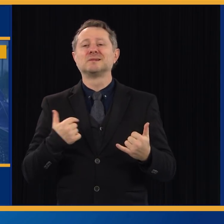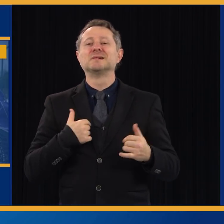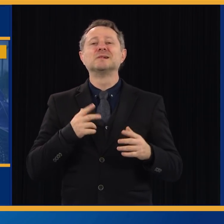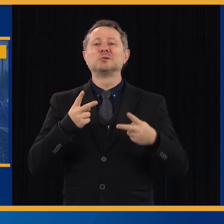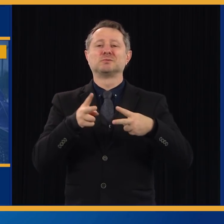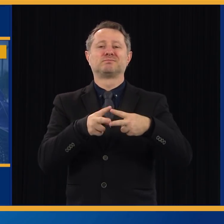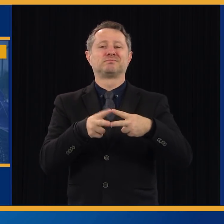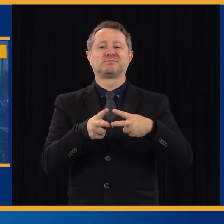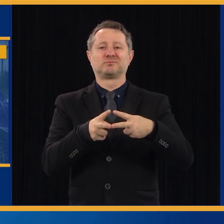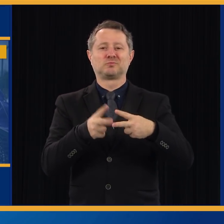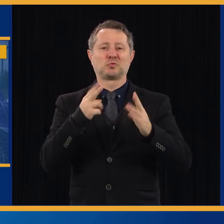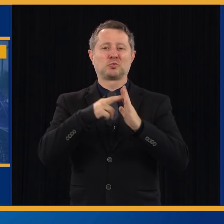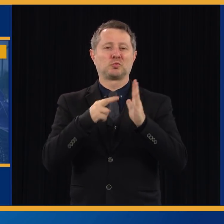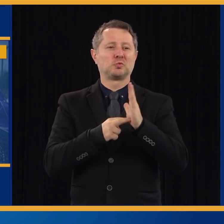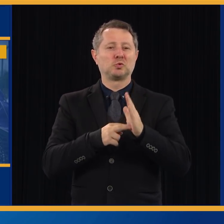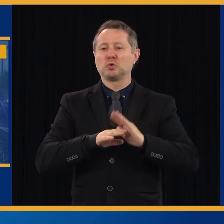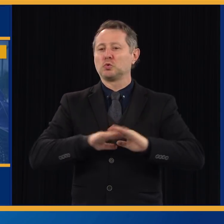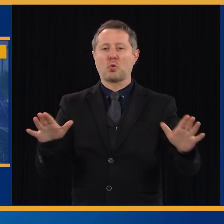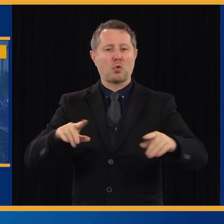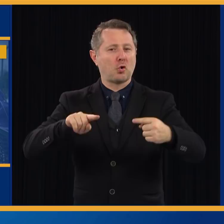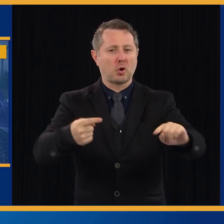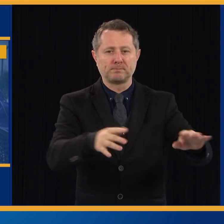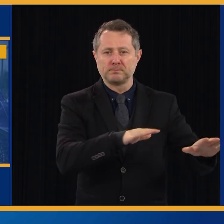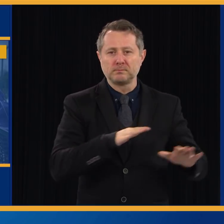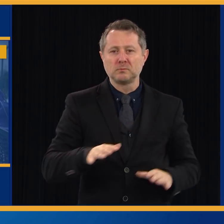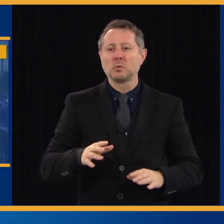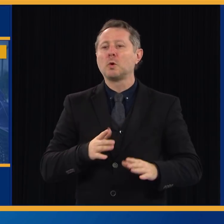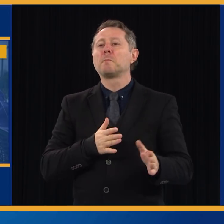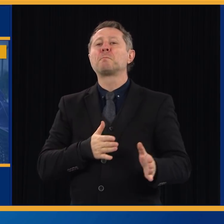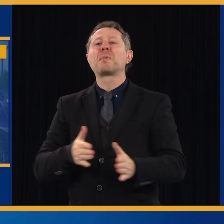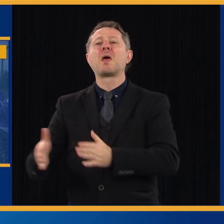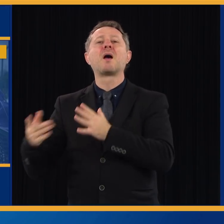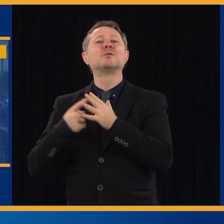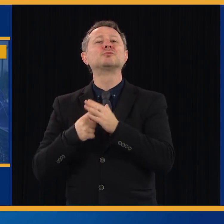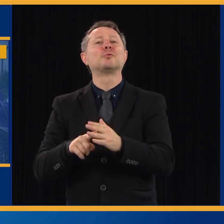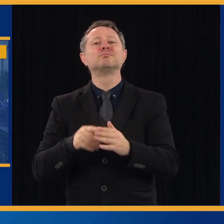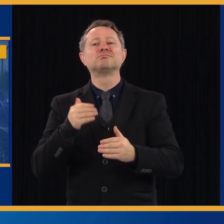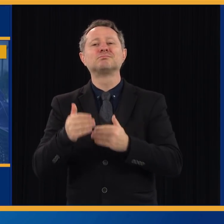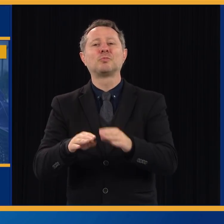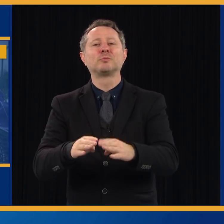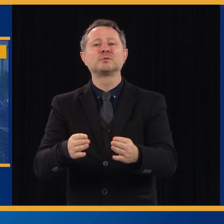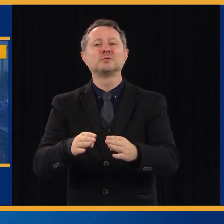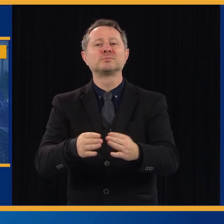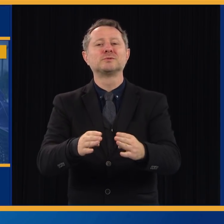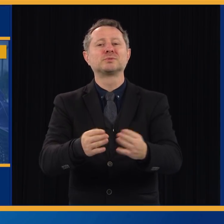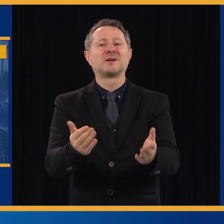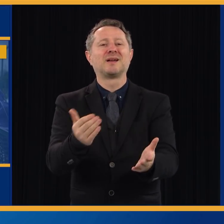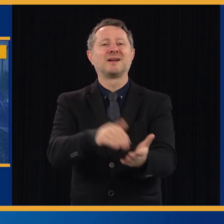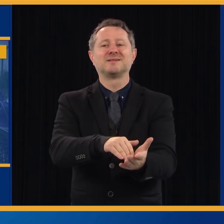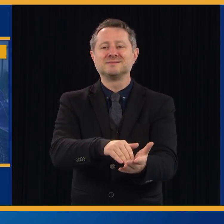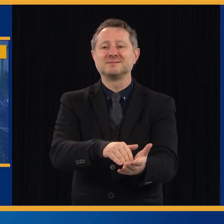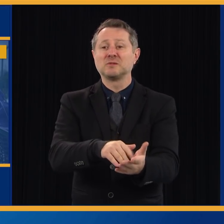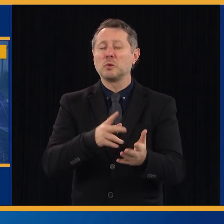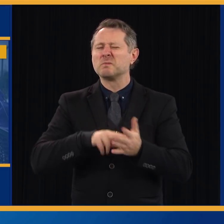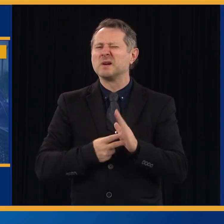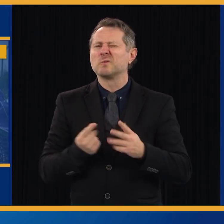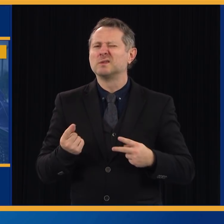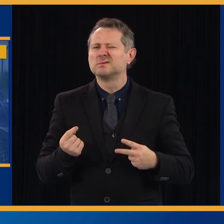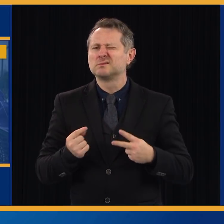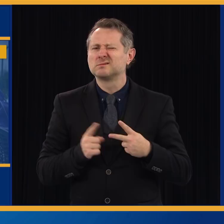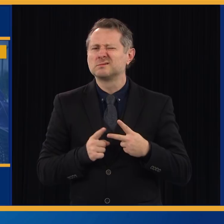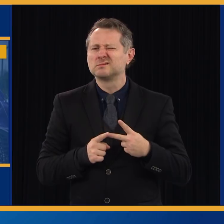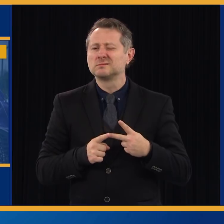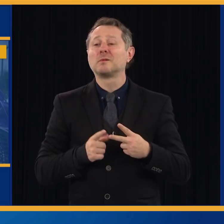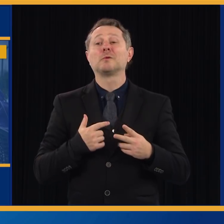harm. Second rule is start to plan the reopening. Planning the reopening is just that, plan the reopening. Understand